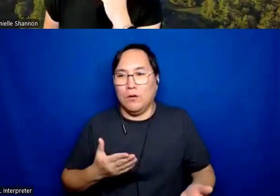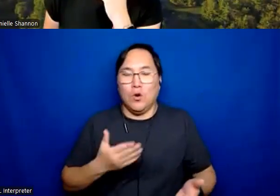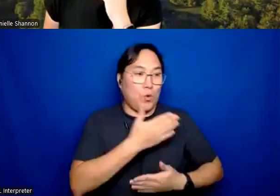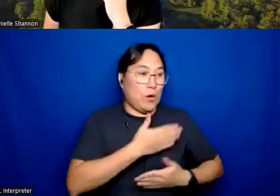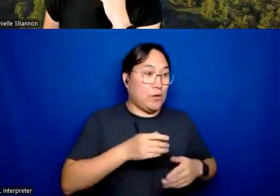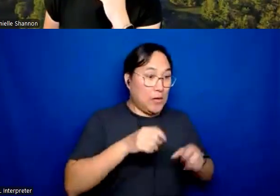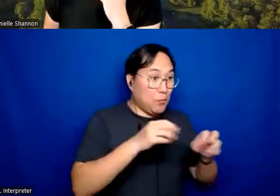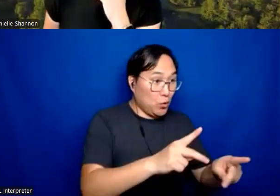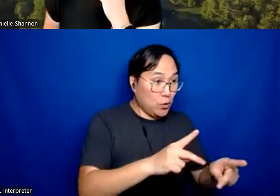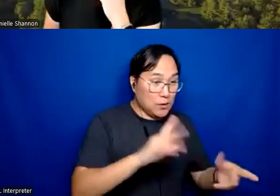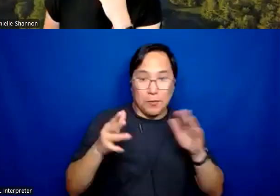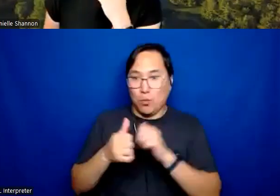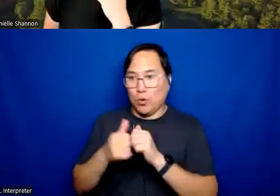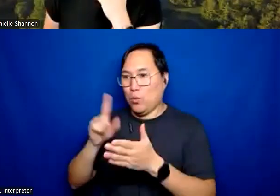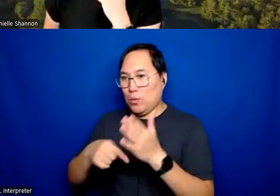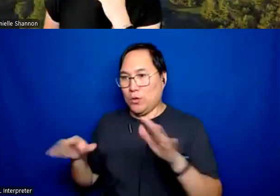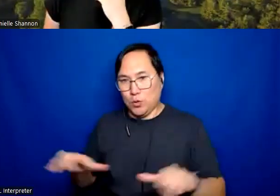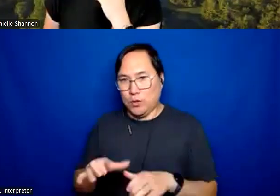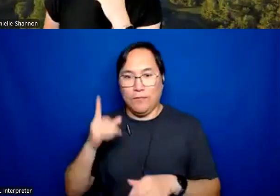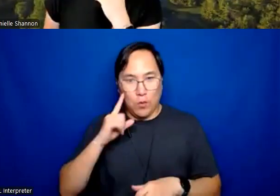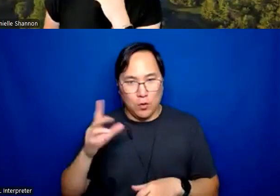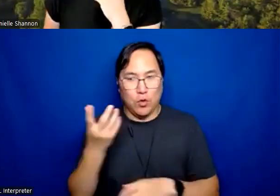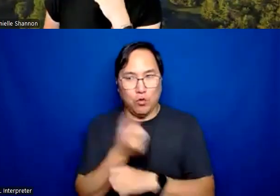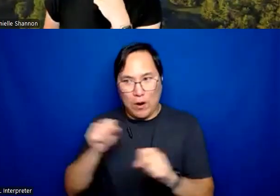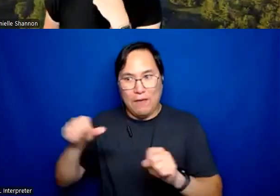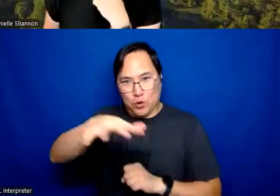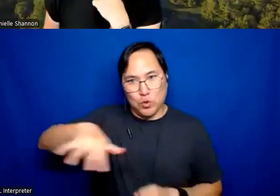opportunities we're supporting and promoting on refuges.